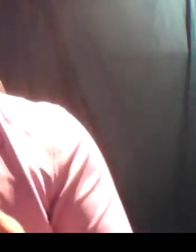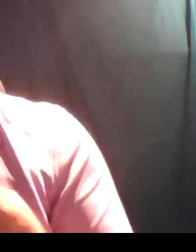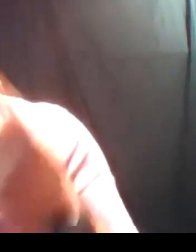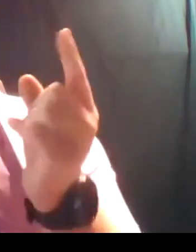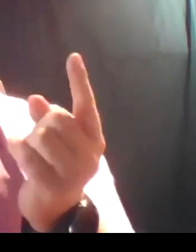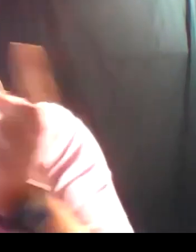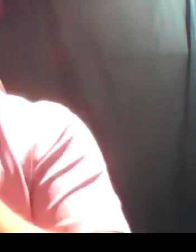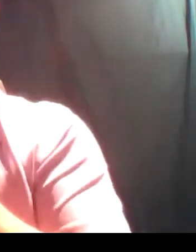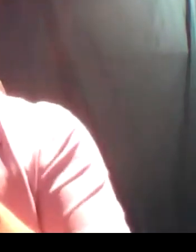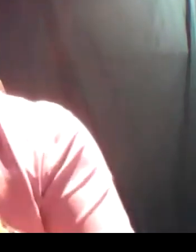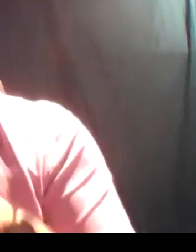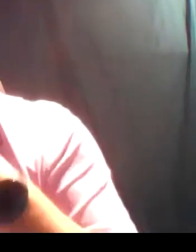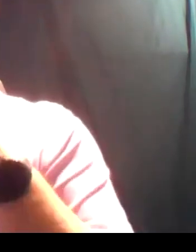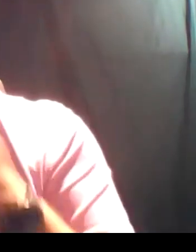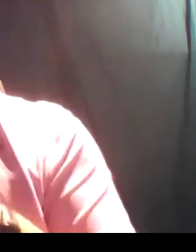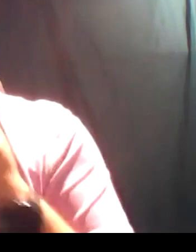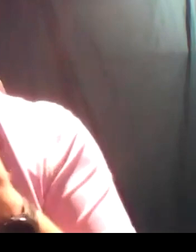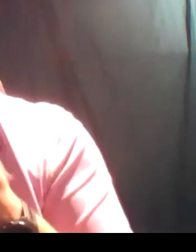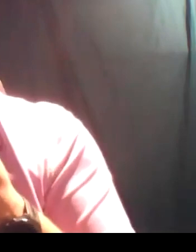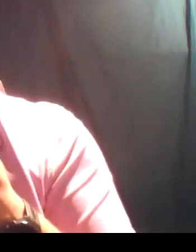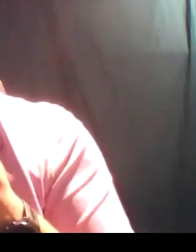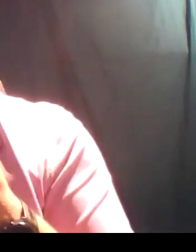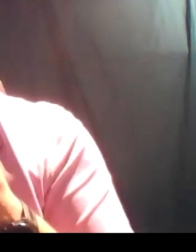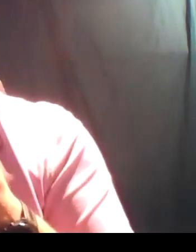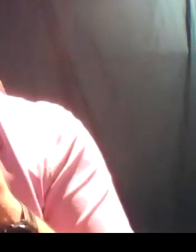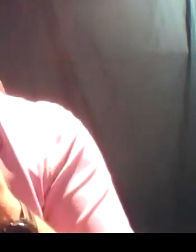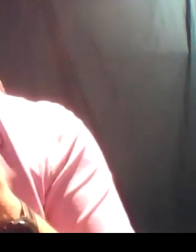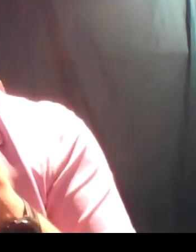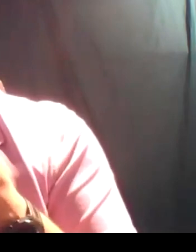a process for us to